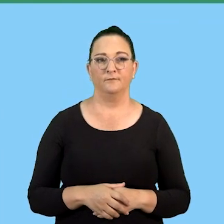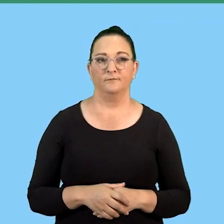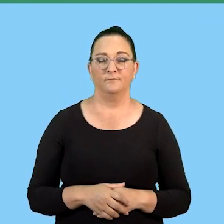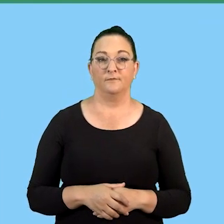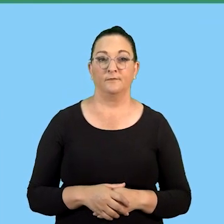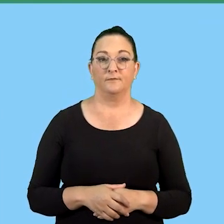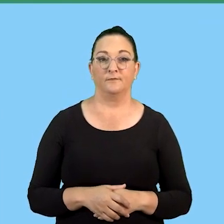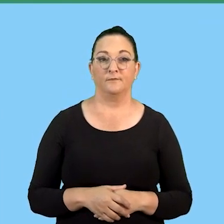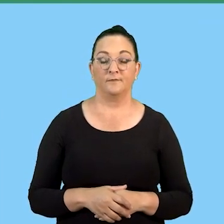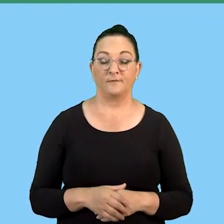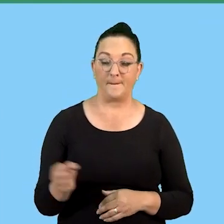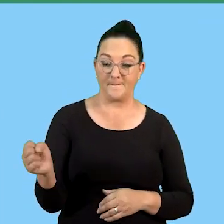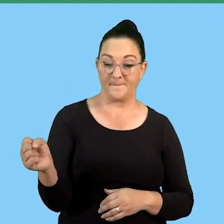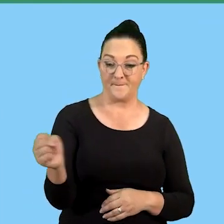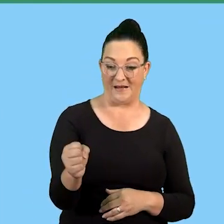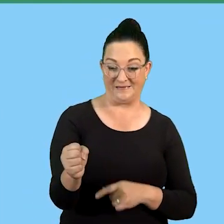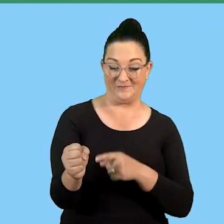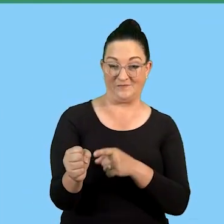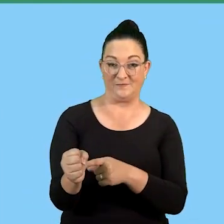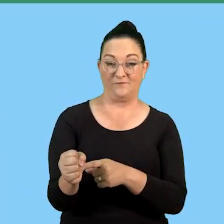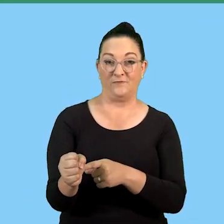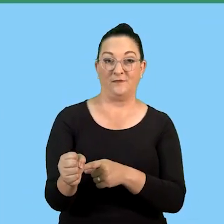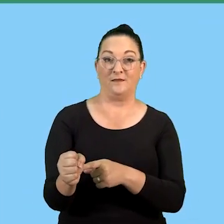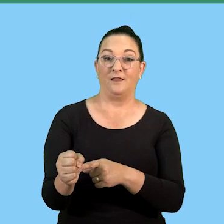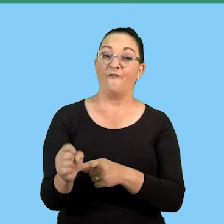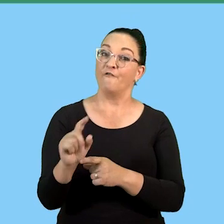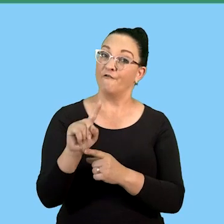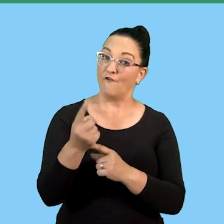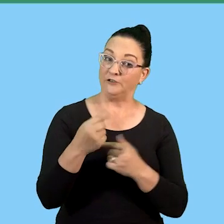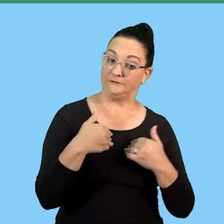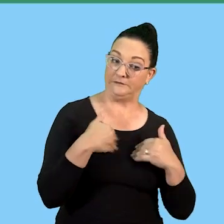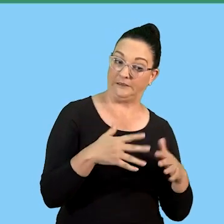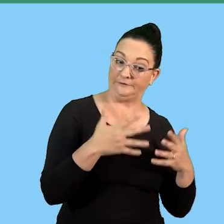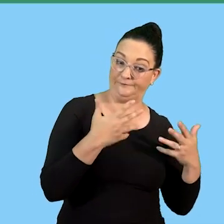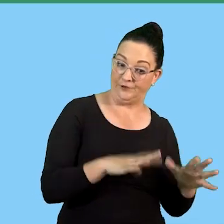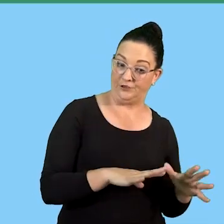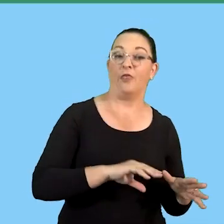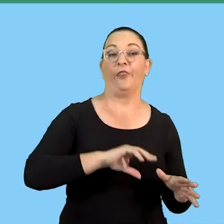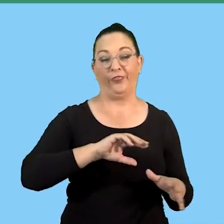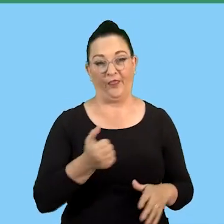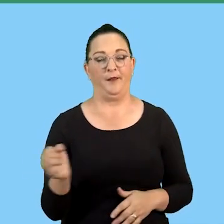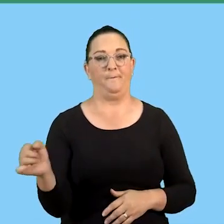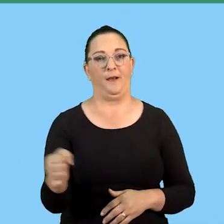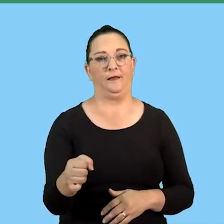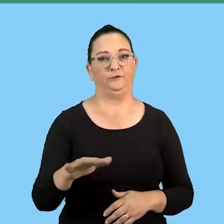that induction, or placement rather, will only happen after induction has been done.